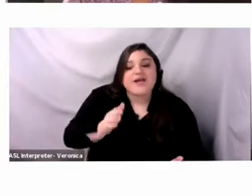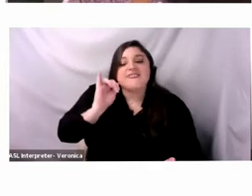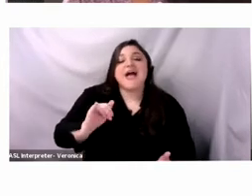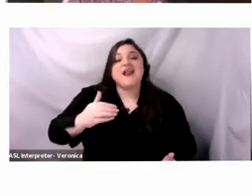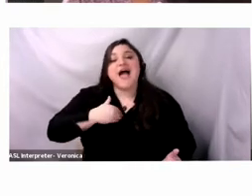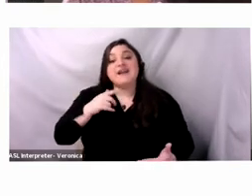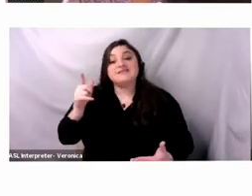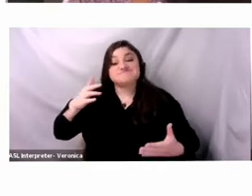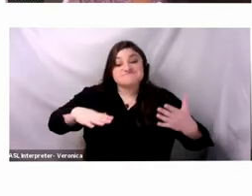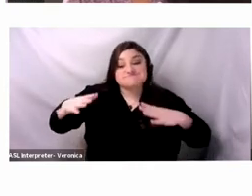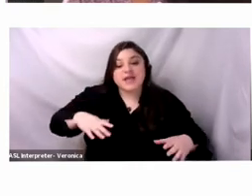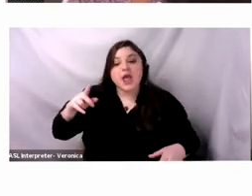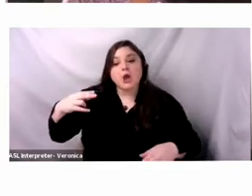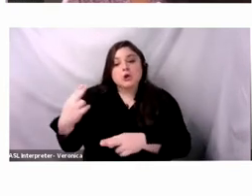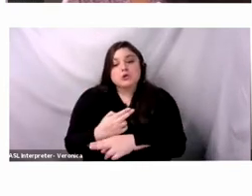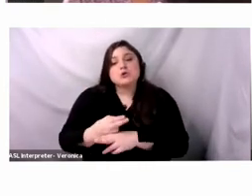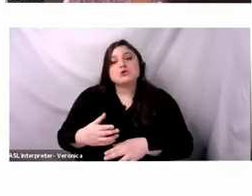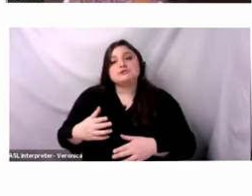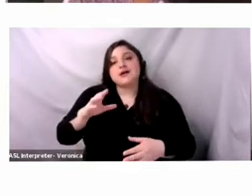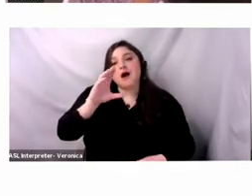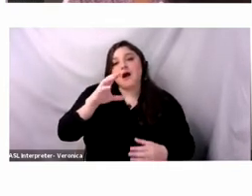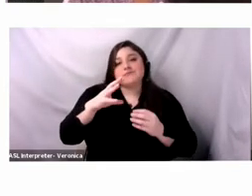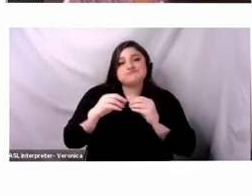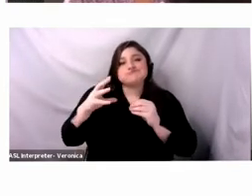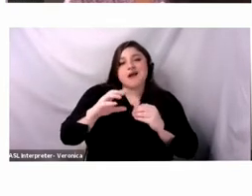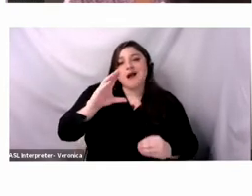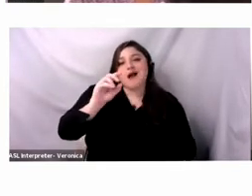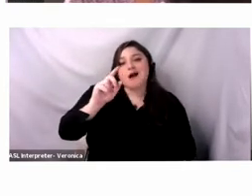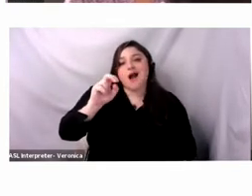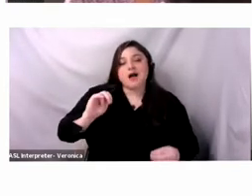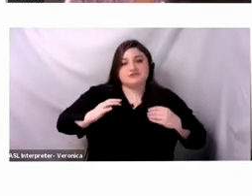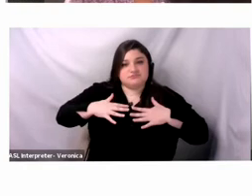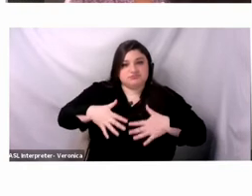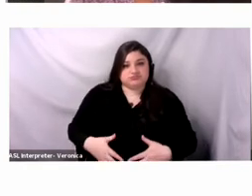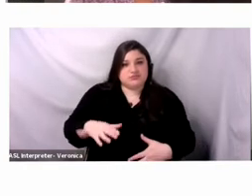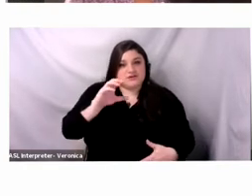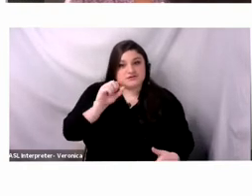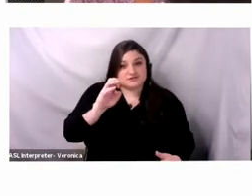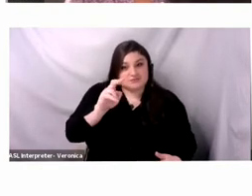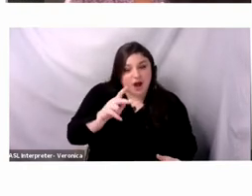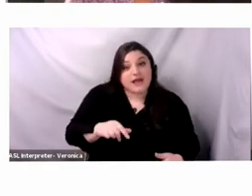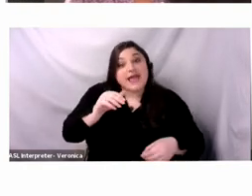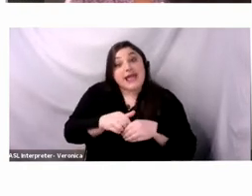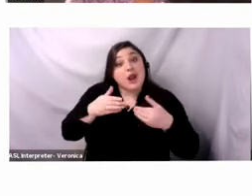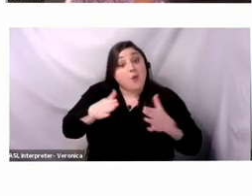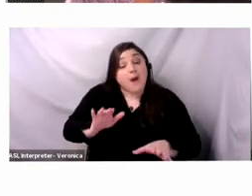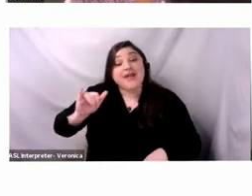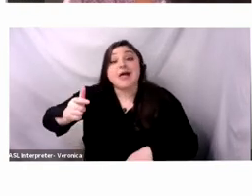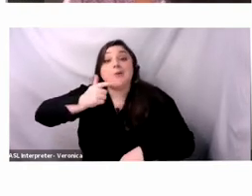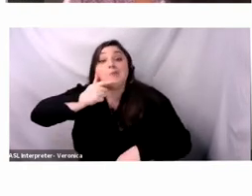smock originally hand-woven and sewn in northern Ghana, the same region that the British had denied access to Western-style